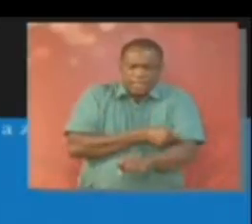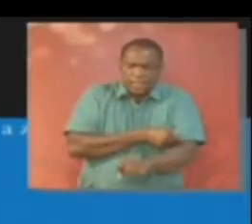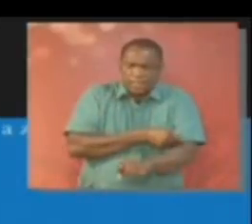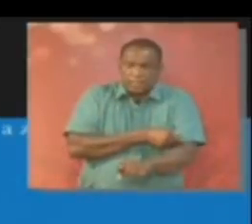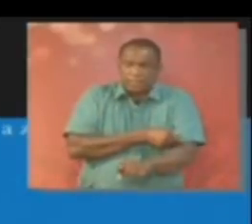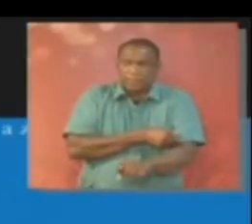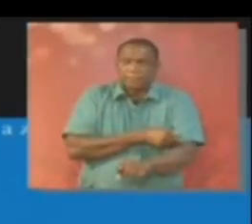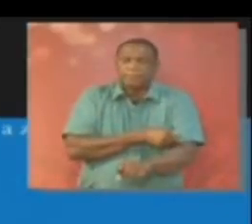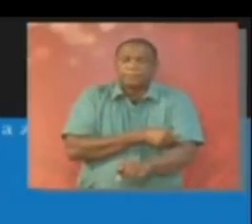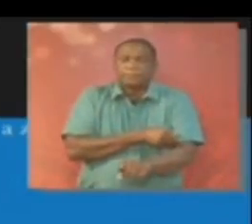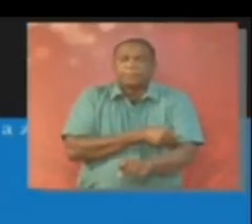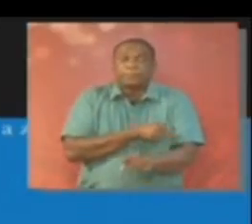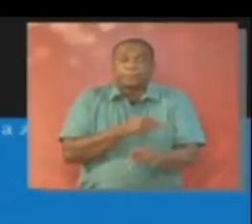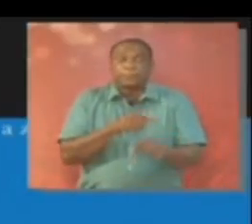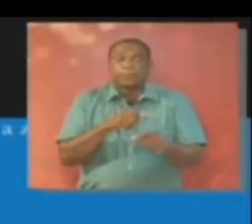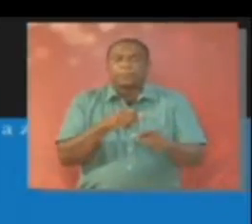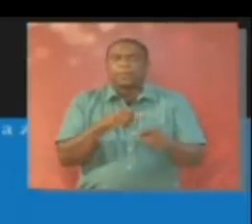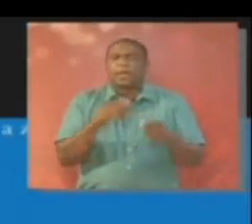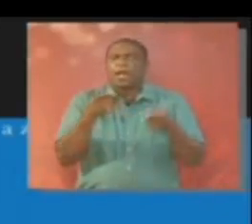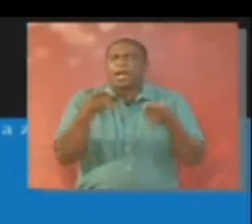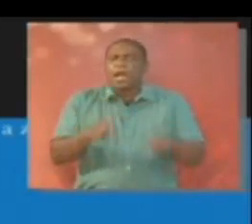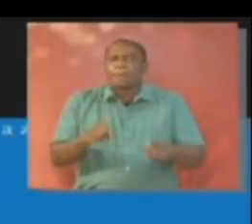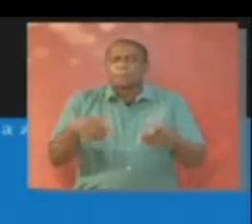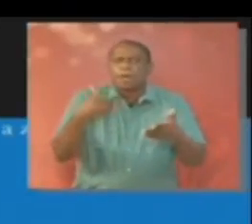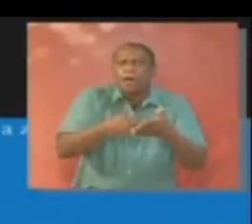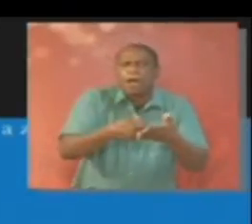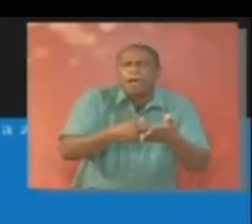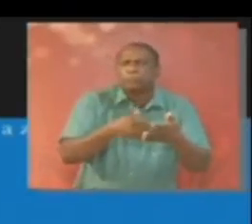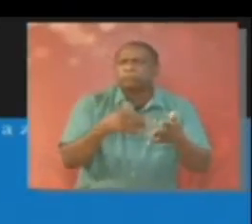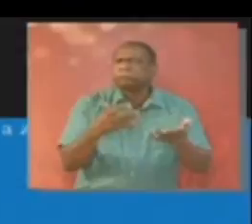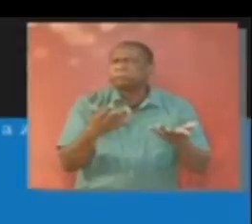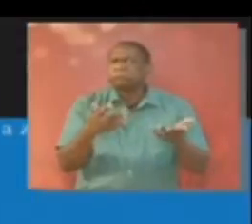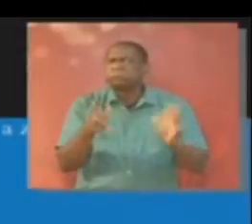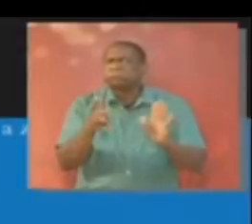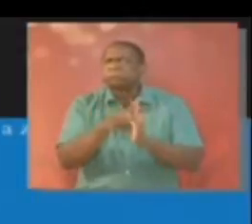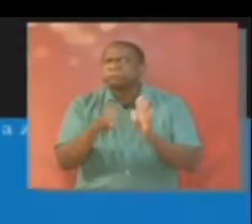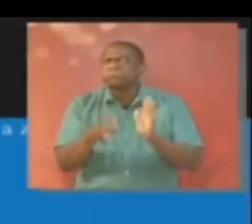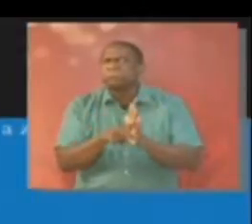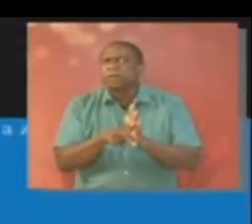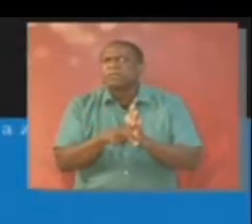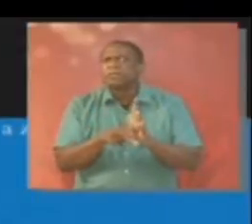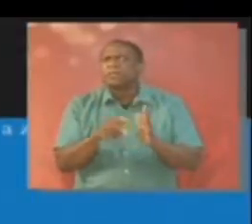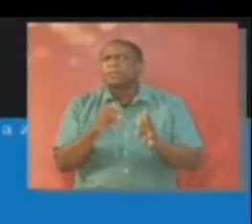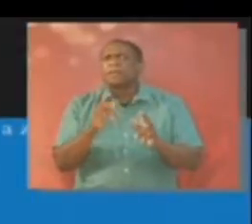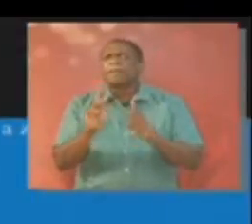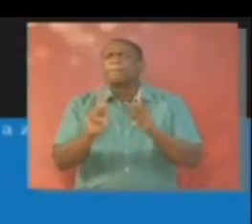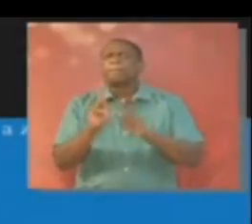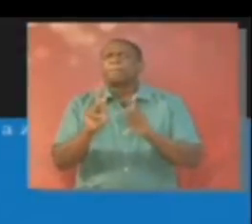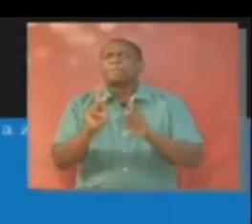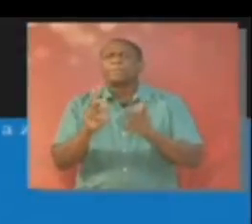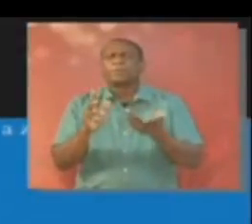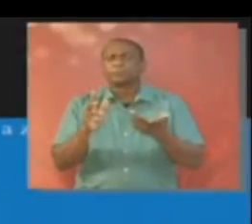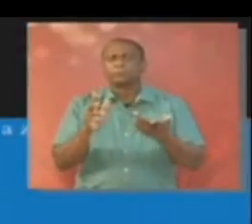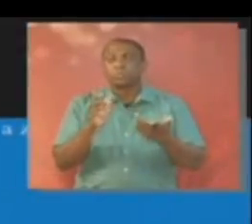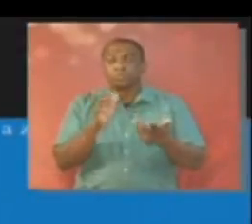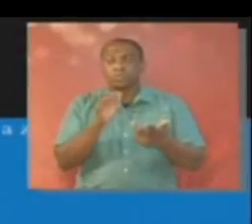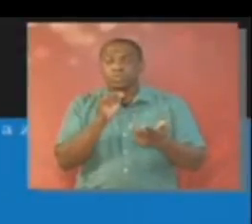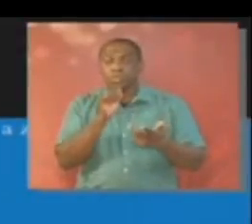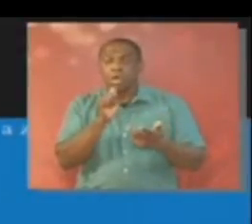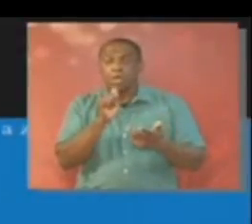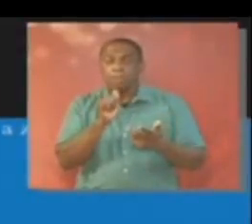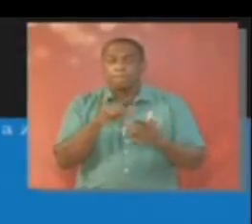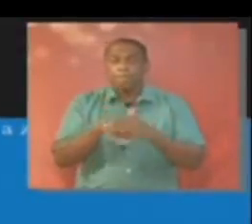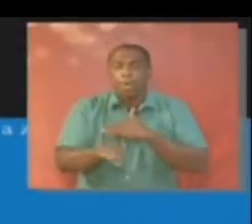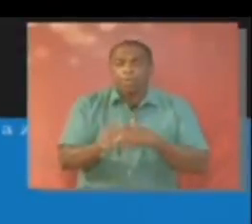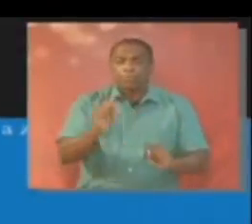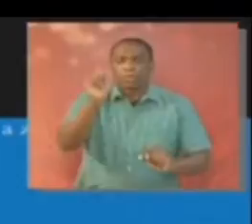When it comes, what is the policy with non-nationals, people like migrants, expats who work here,